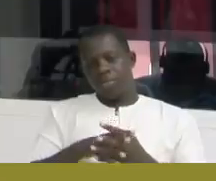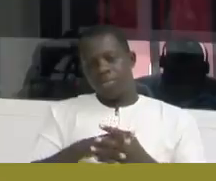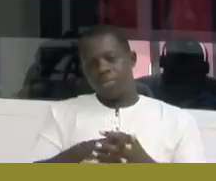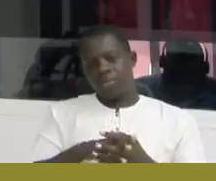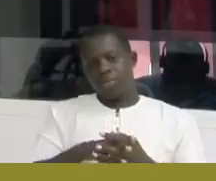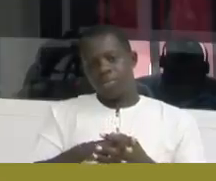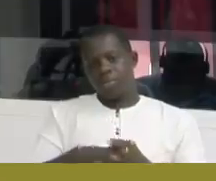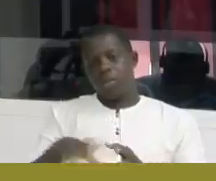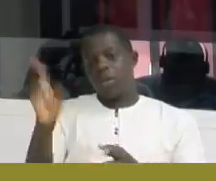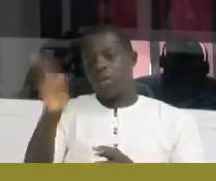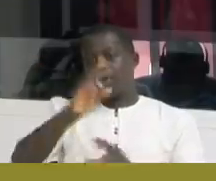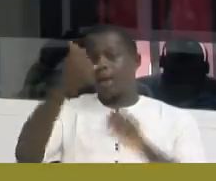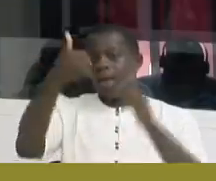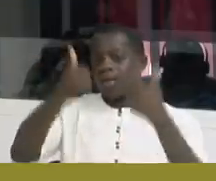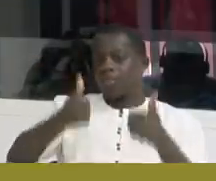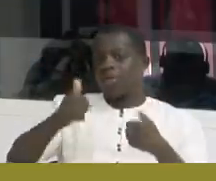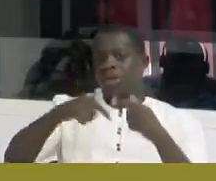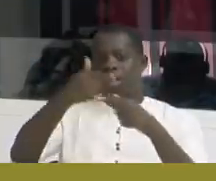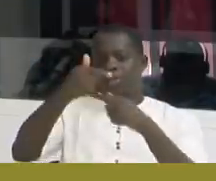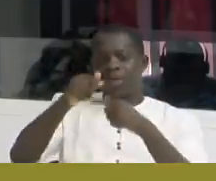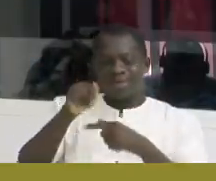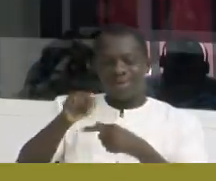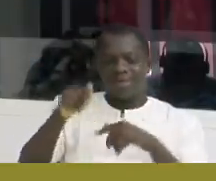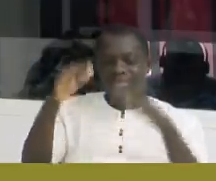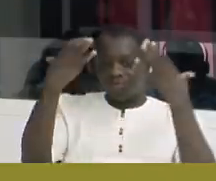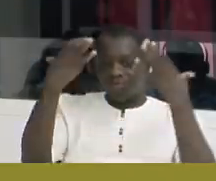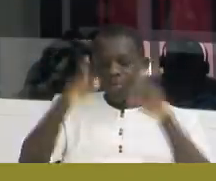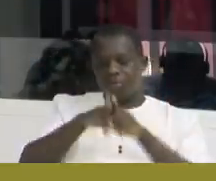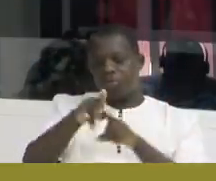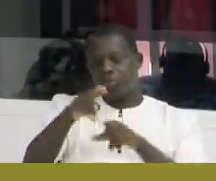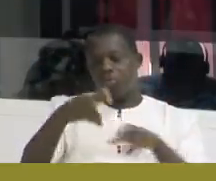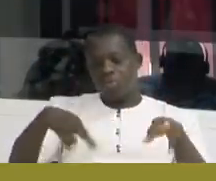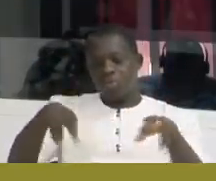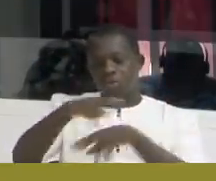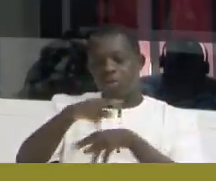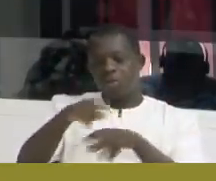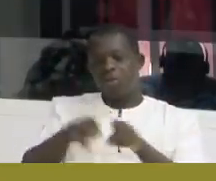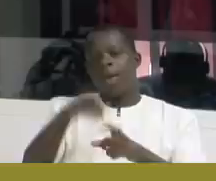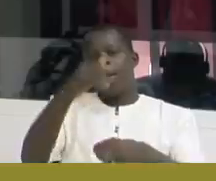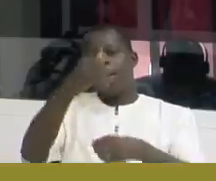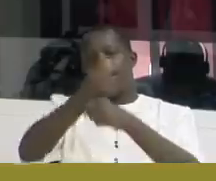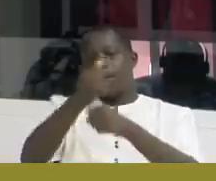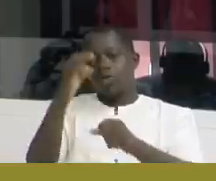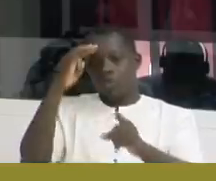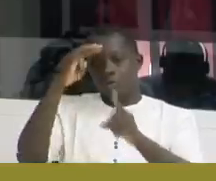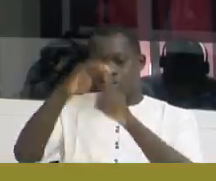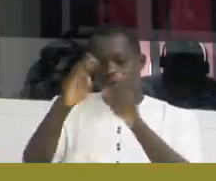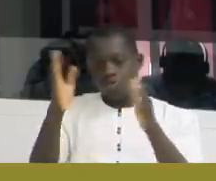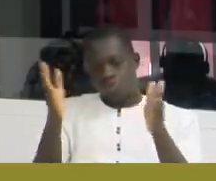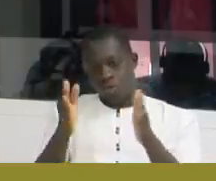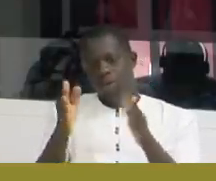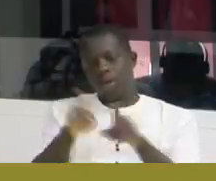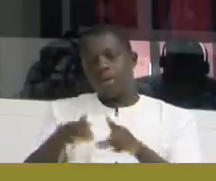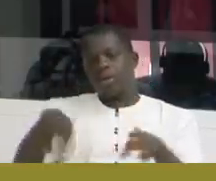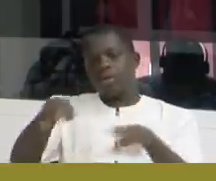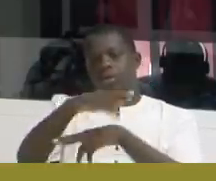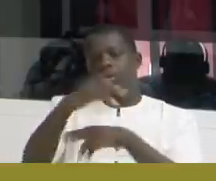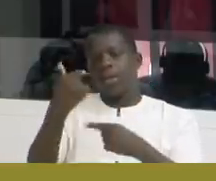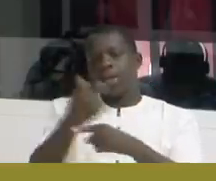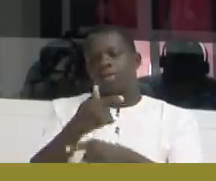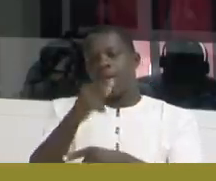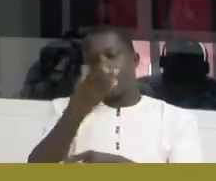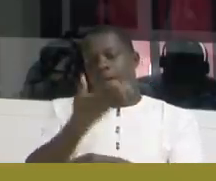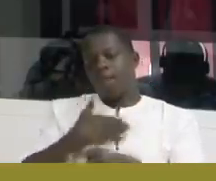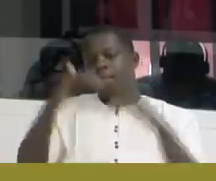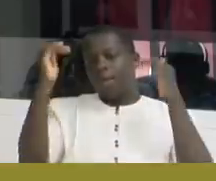particular incident, and you returned, you cut short your mission, and you returned to Gambia? There was a meeting